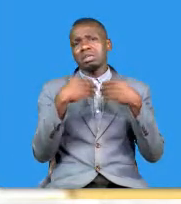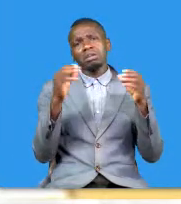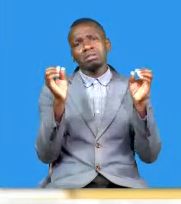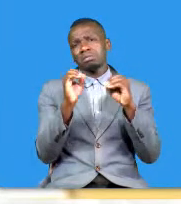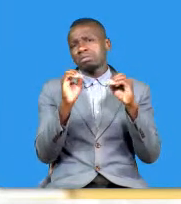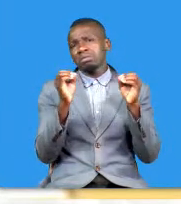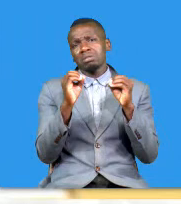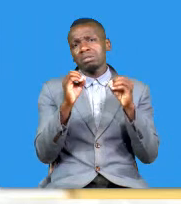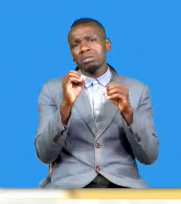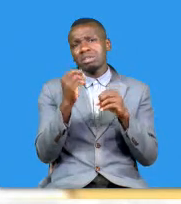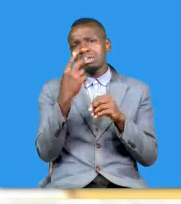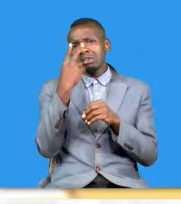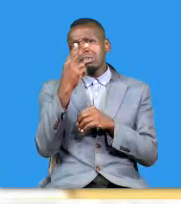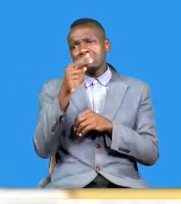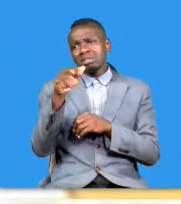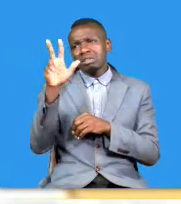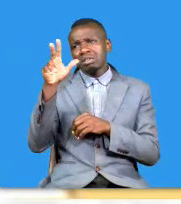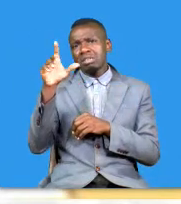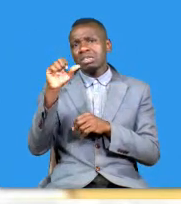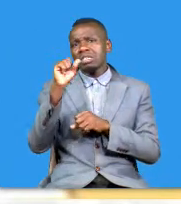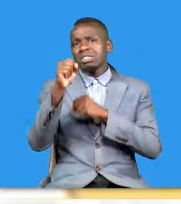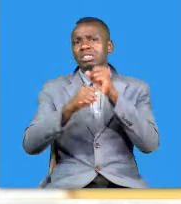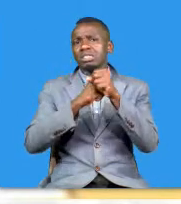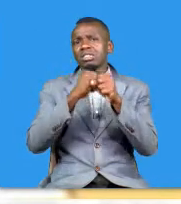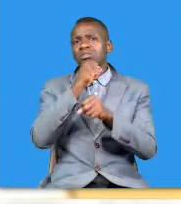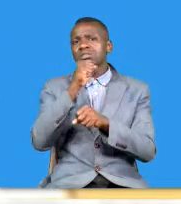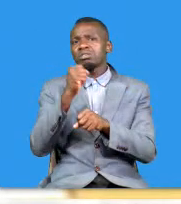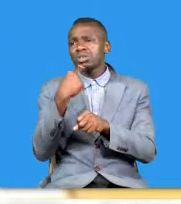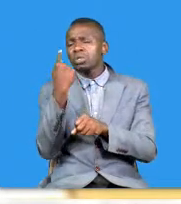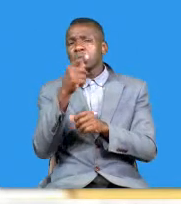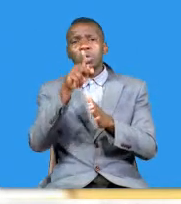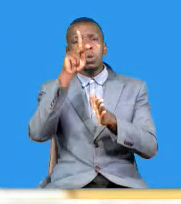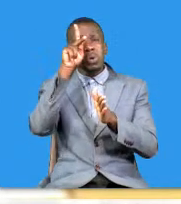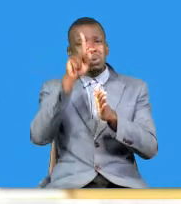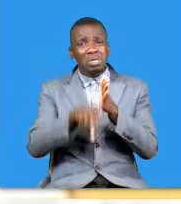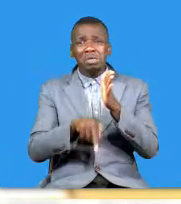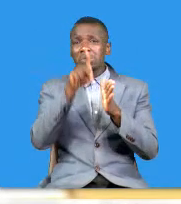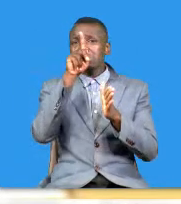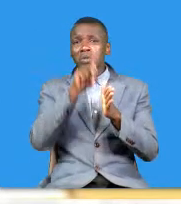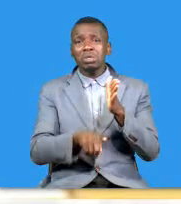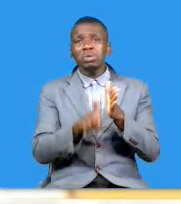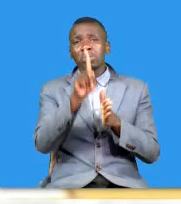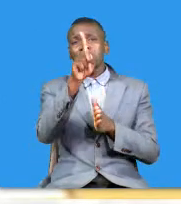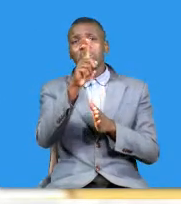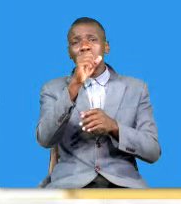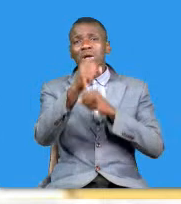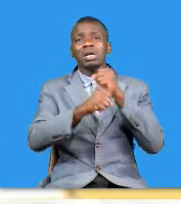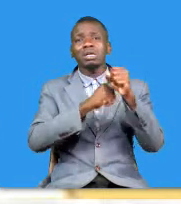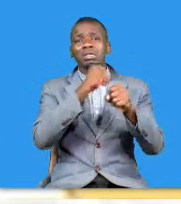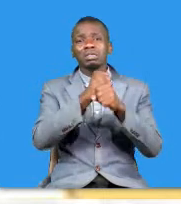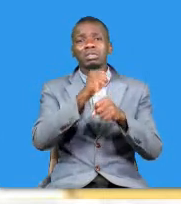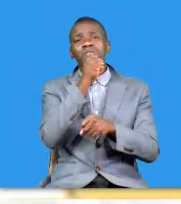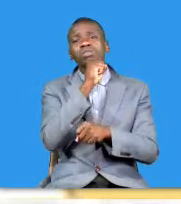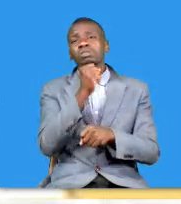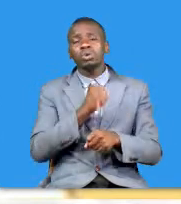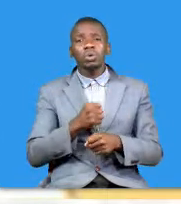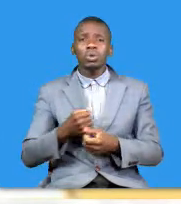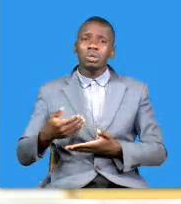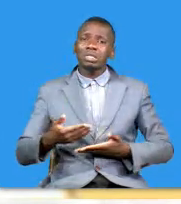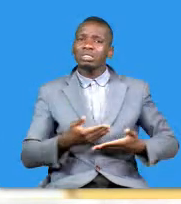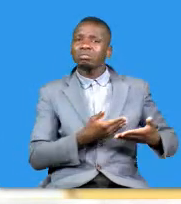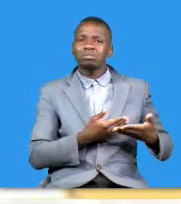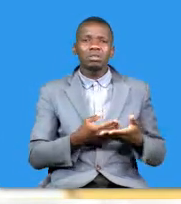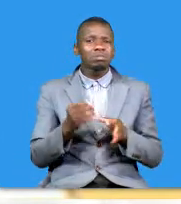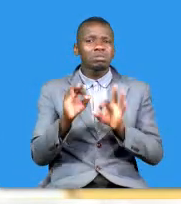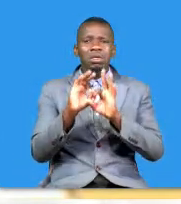to this 13-year-old girl reported to have killed a 1-year-old baby. Where was the rest of the family when